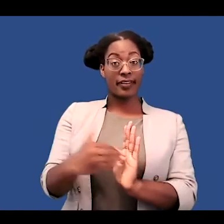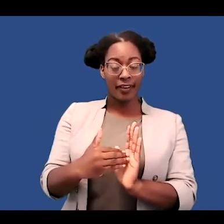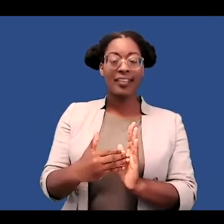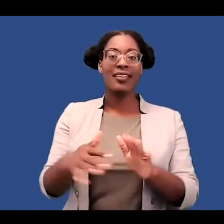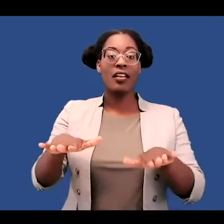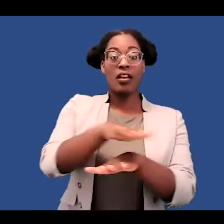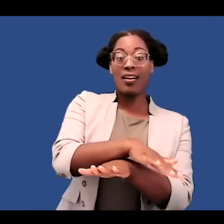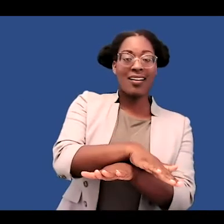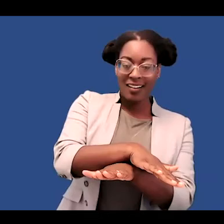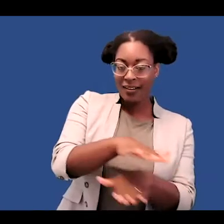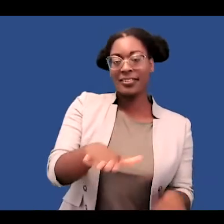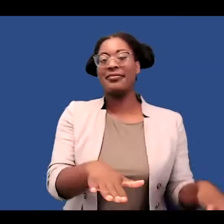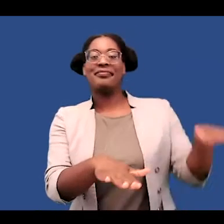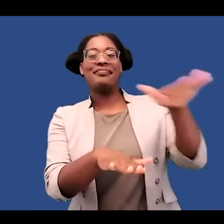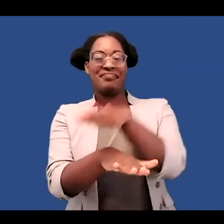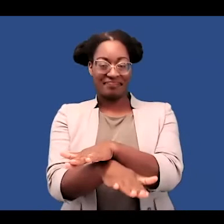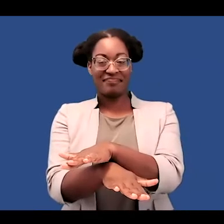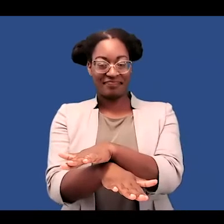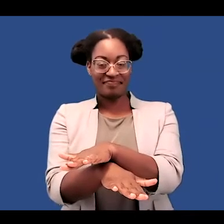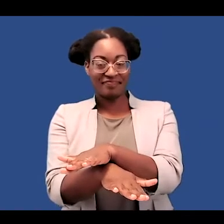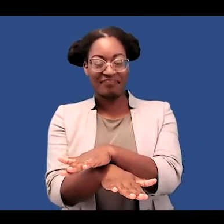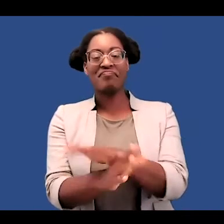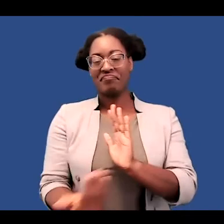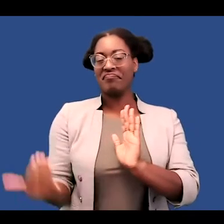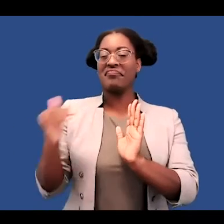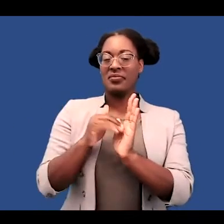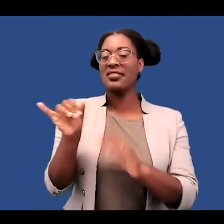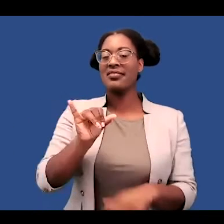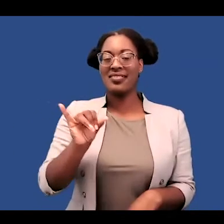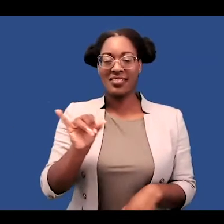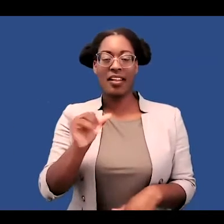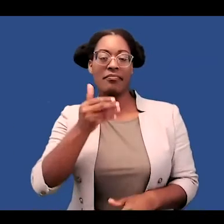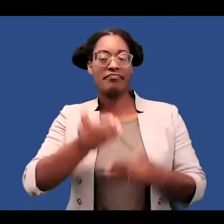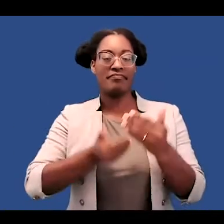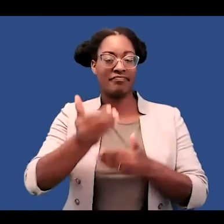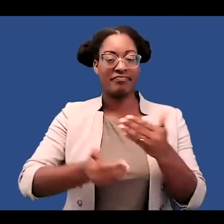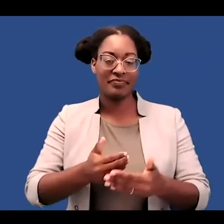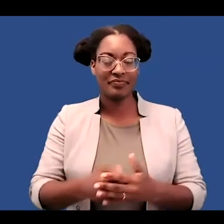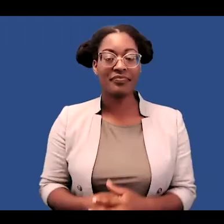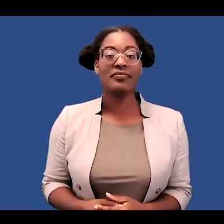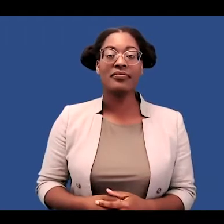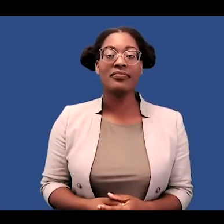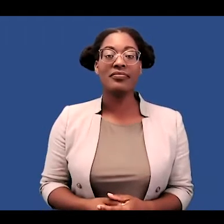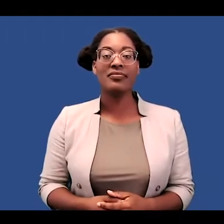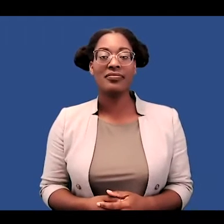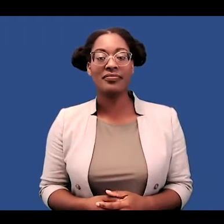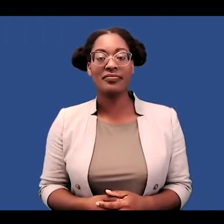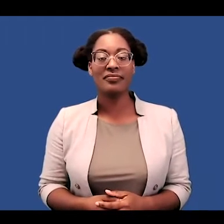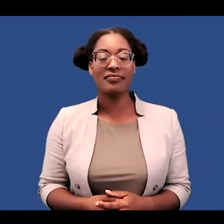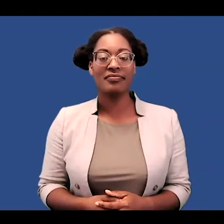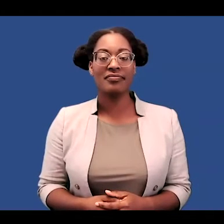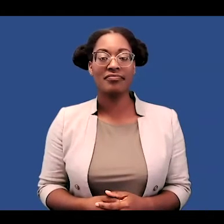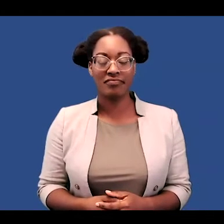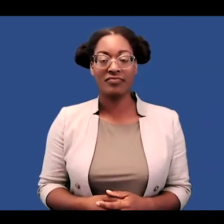out and then crossing over with the left leg, and you're going to repeat the same sequence again, holding